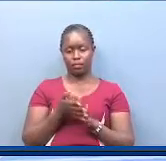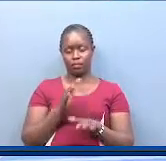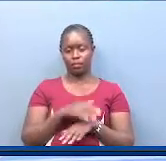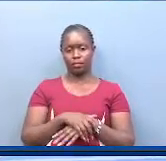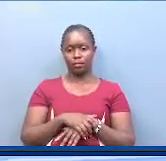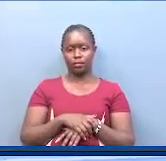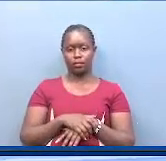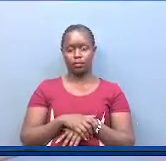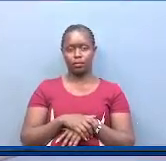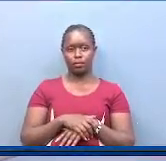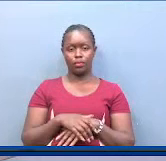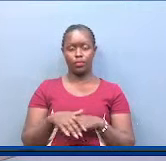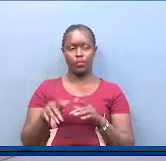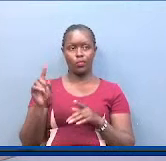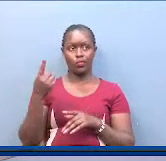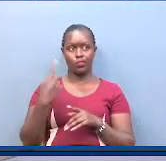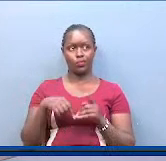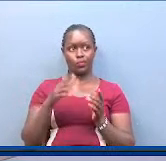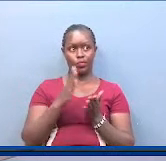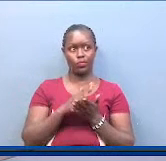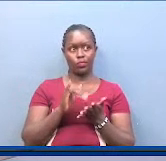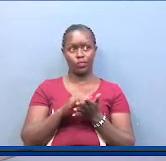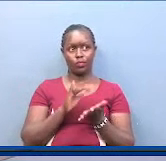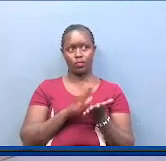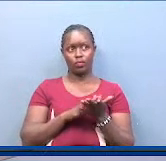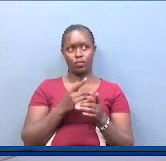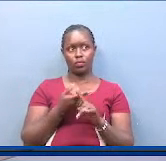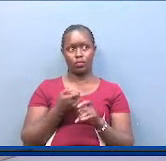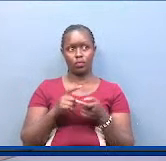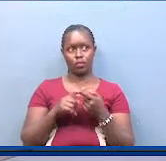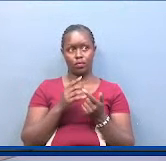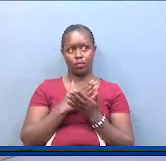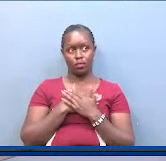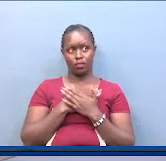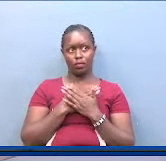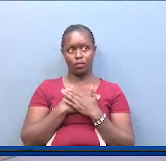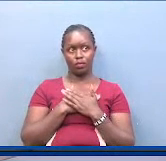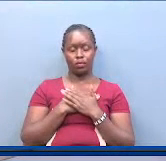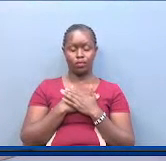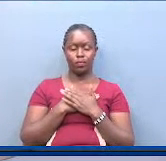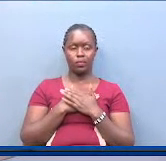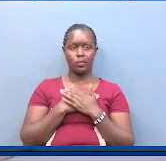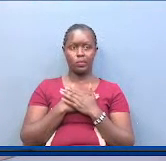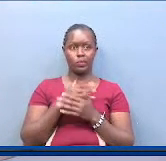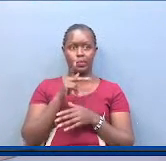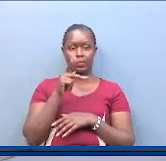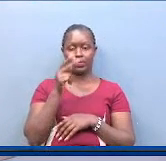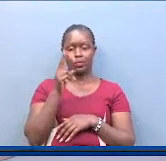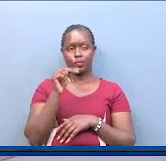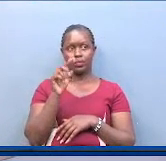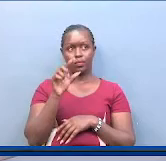Dennis, First of all, very unfortunate comments from my friend Kangema